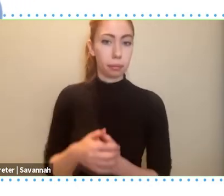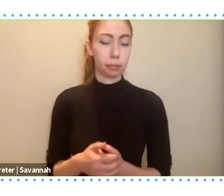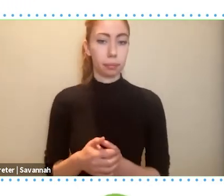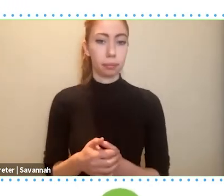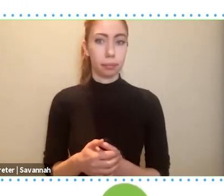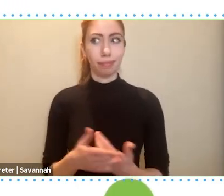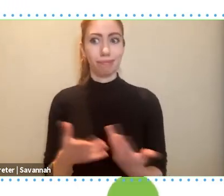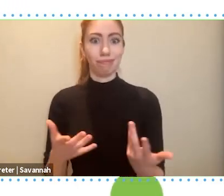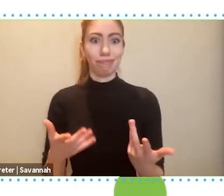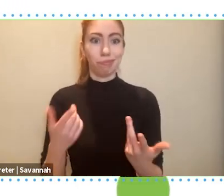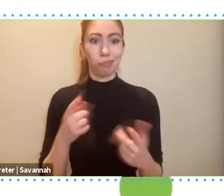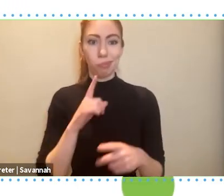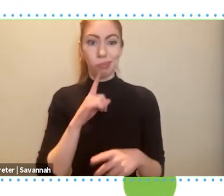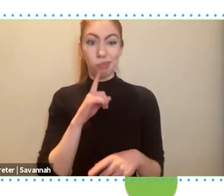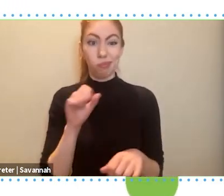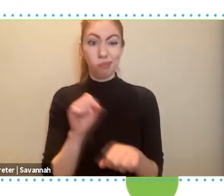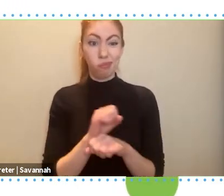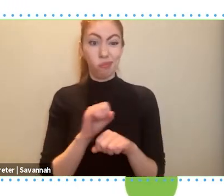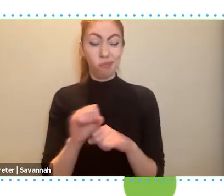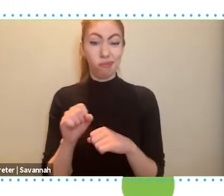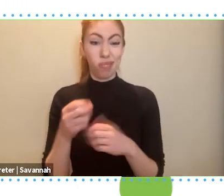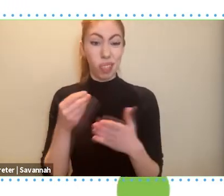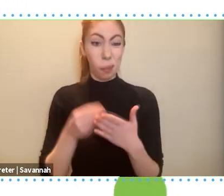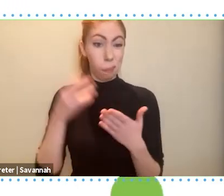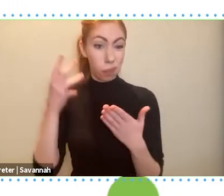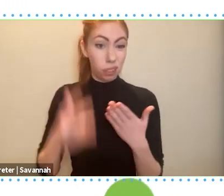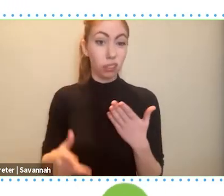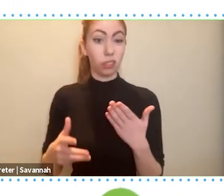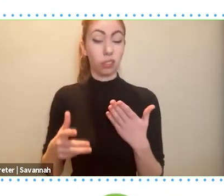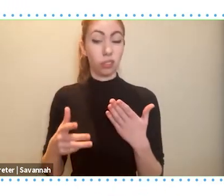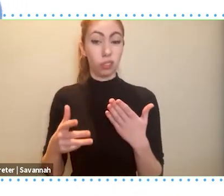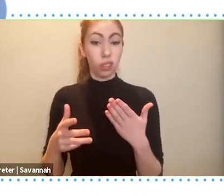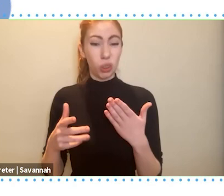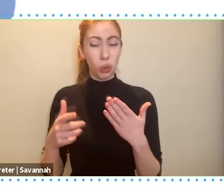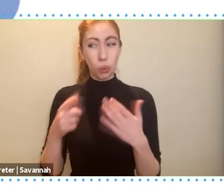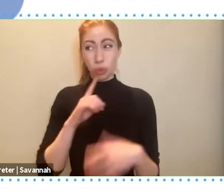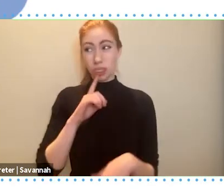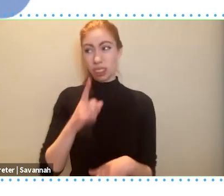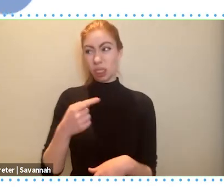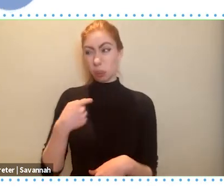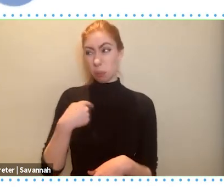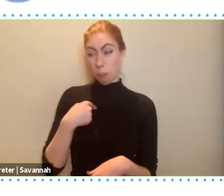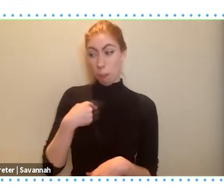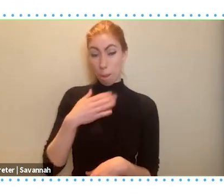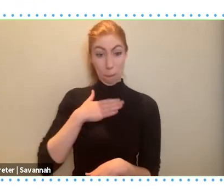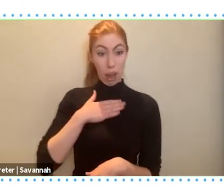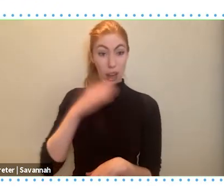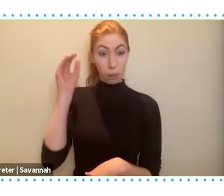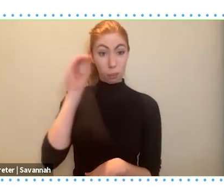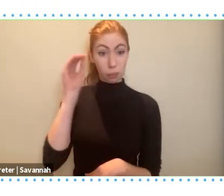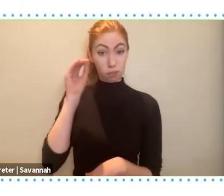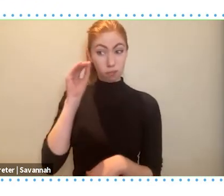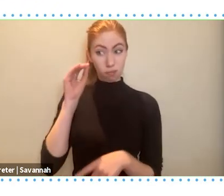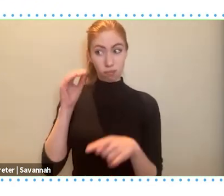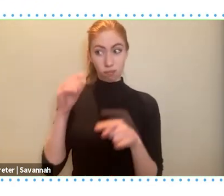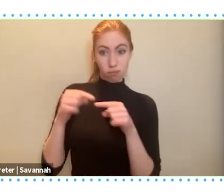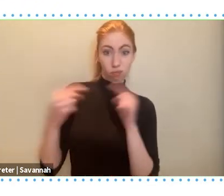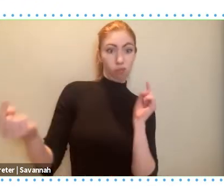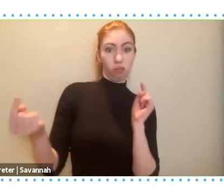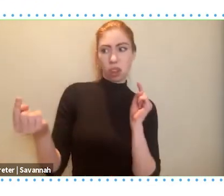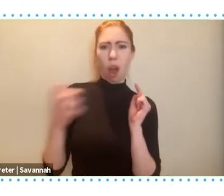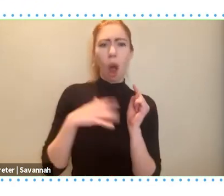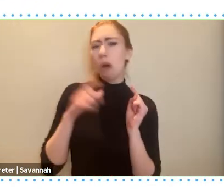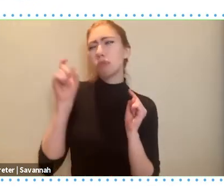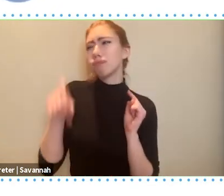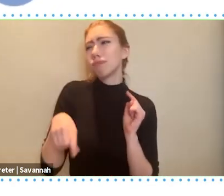And I don't disagree with having those thinkers on the board, but it's a difference between, and this is, I'm using Martha's